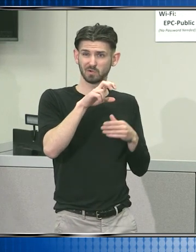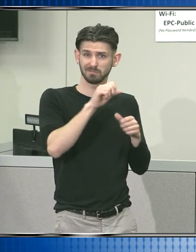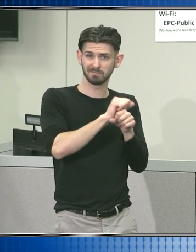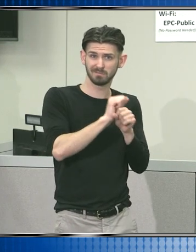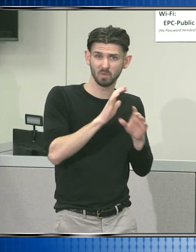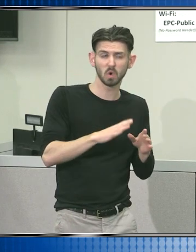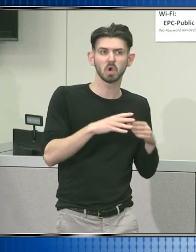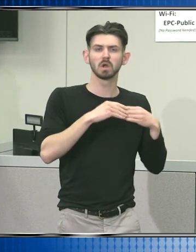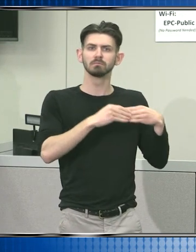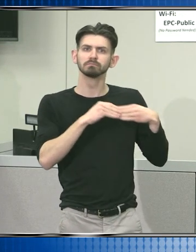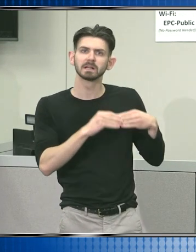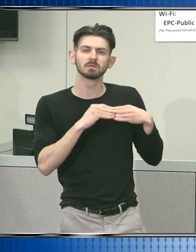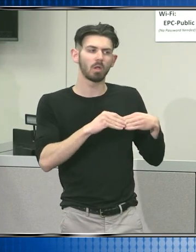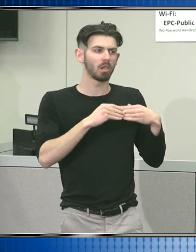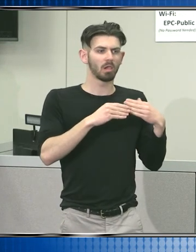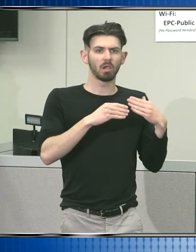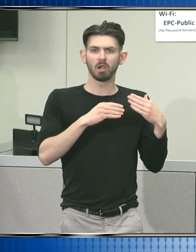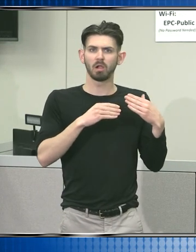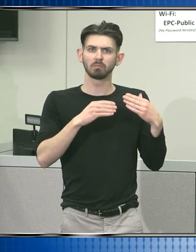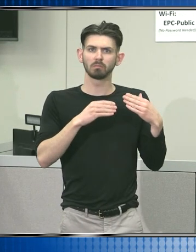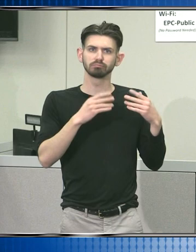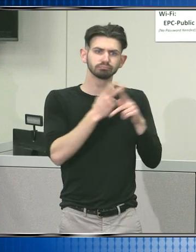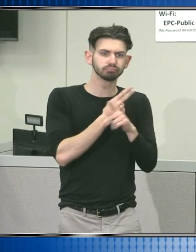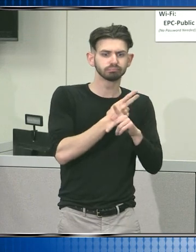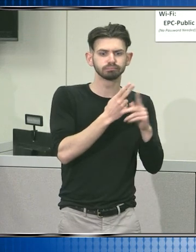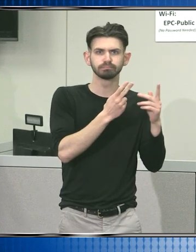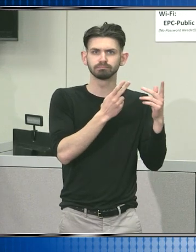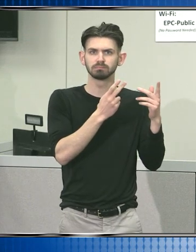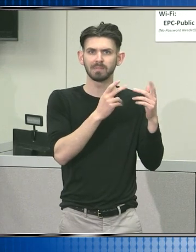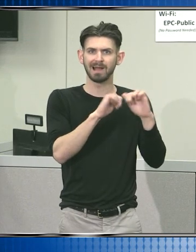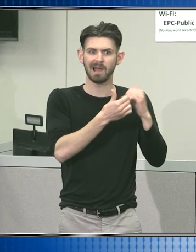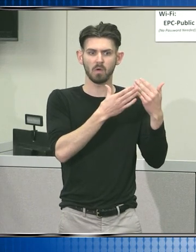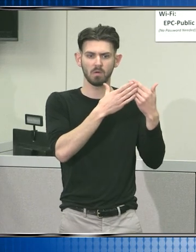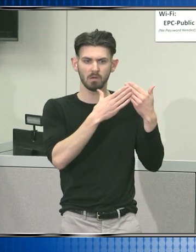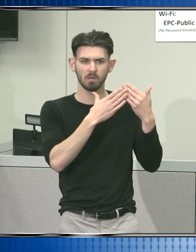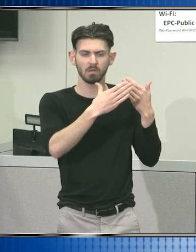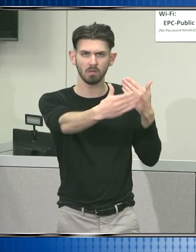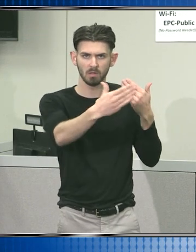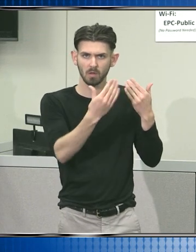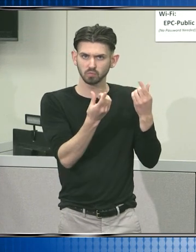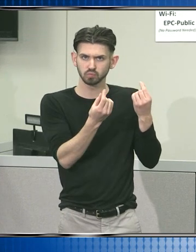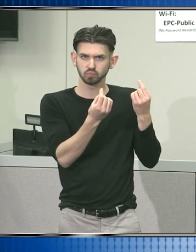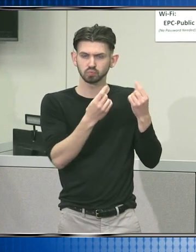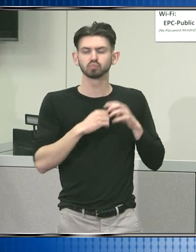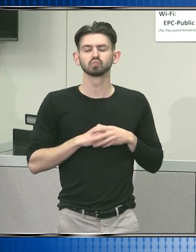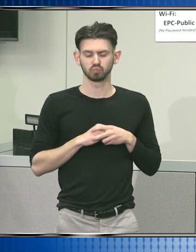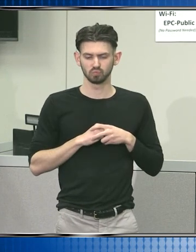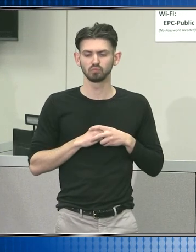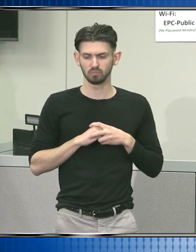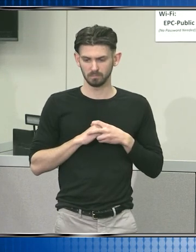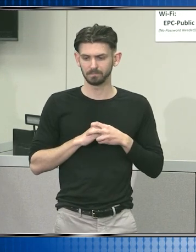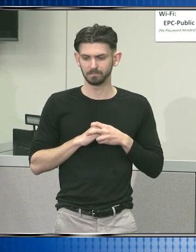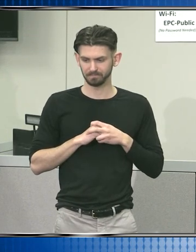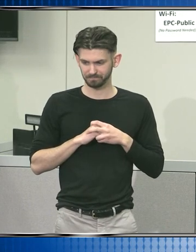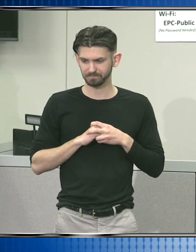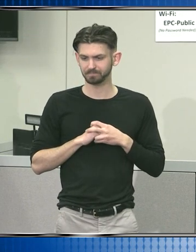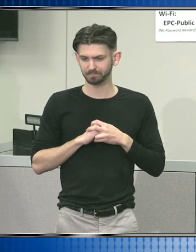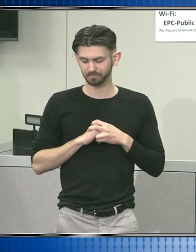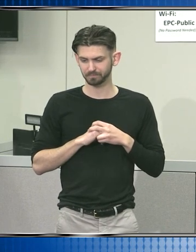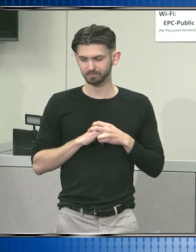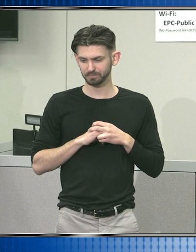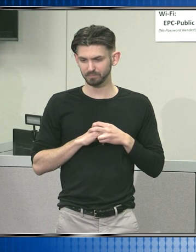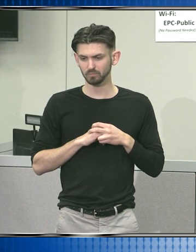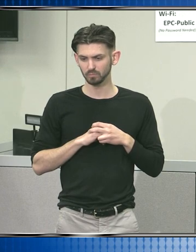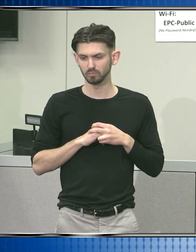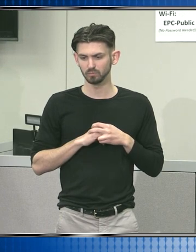flexible and gracious about how we move forward through this crisis. So I think it's important in these circumstances to